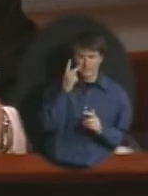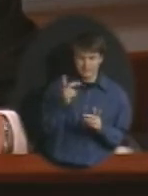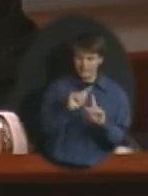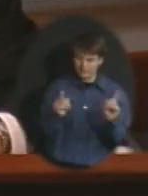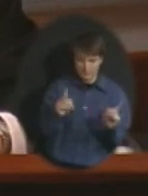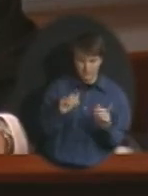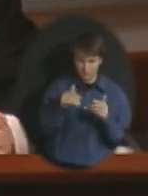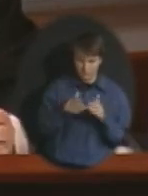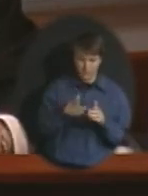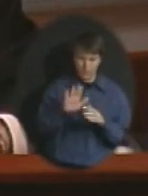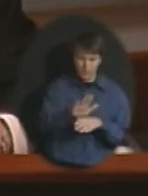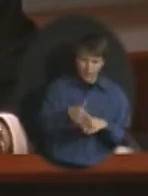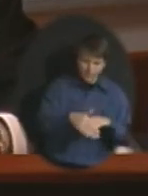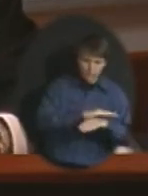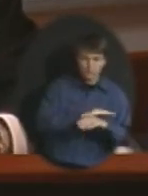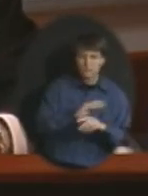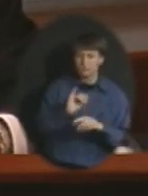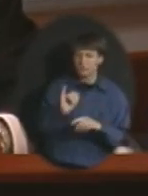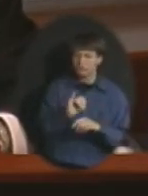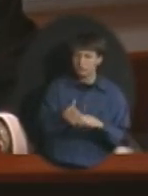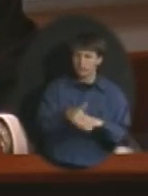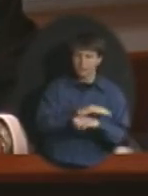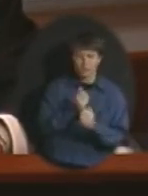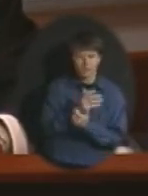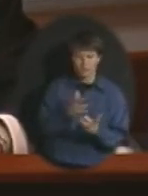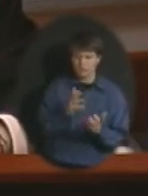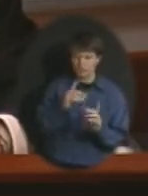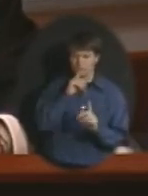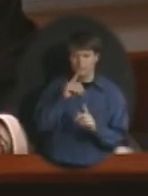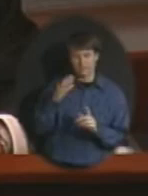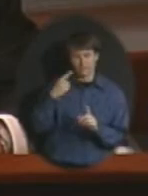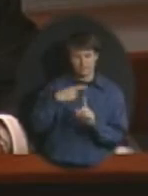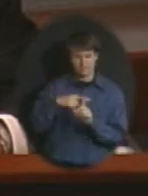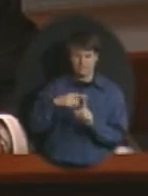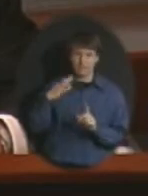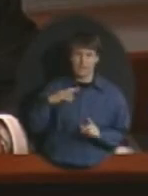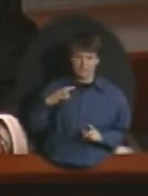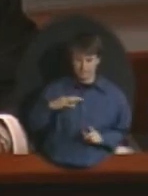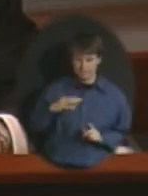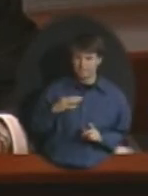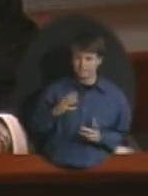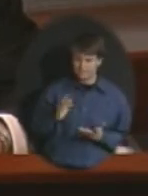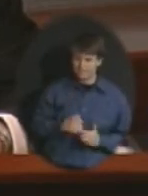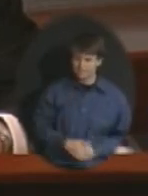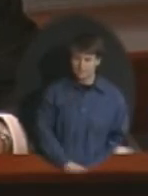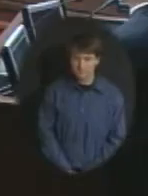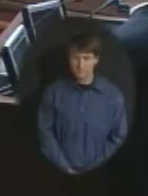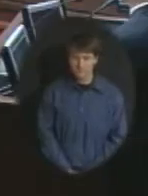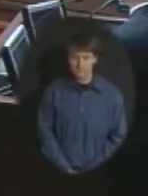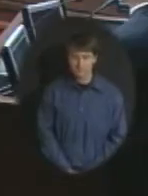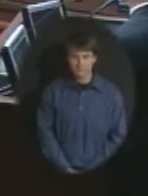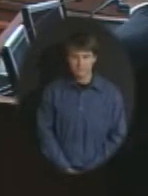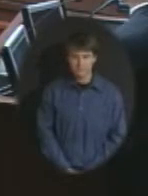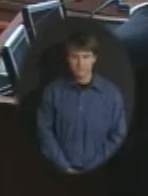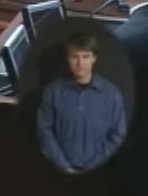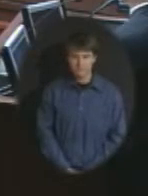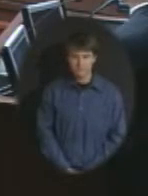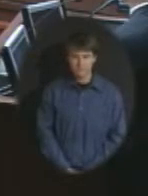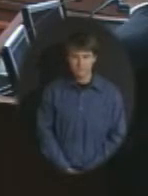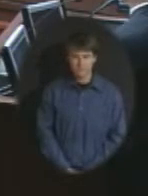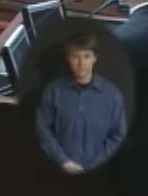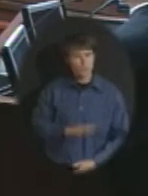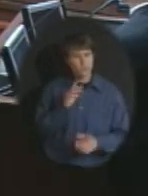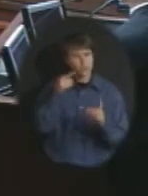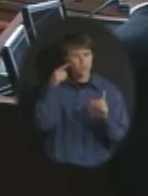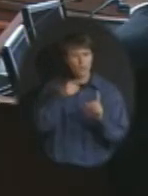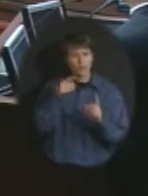to them and the coverage and everything. So it's just extremely positive to be brought forward at this time. But to your point, to John's point, is that